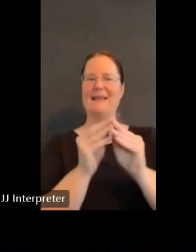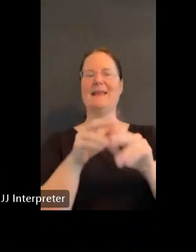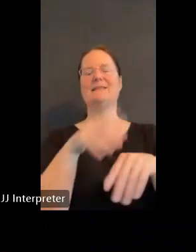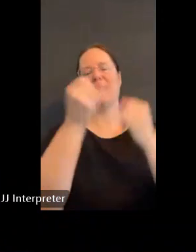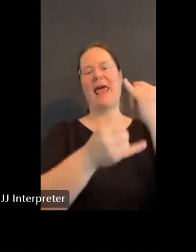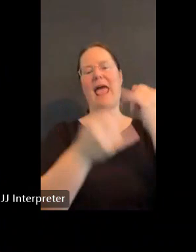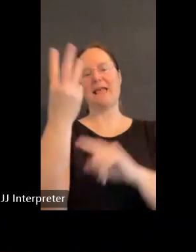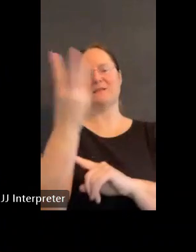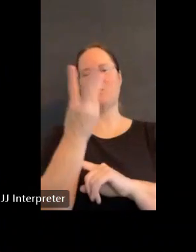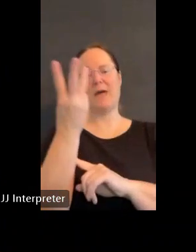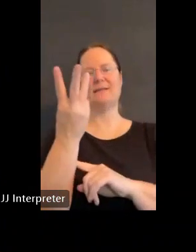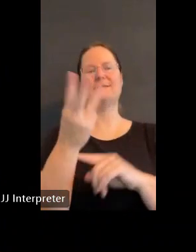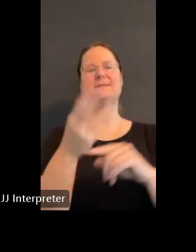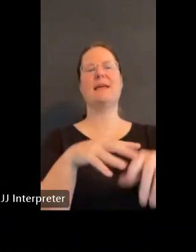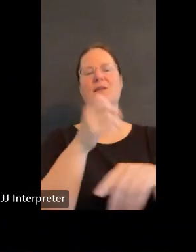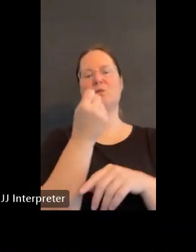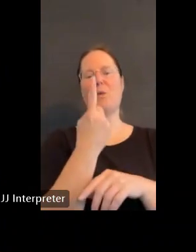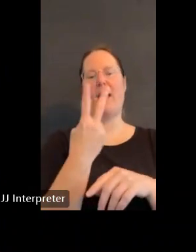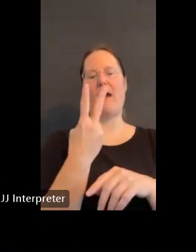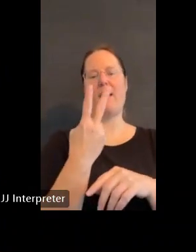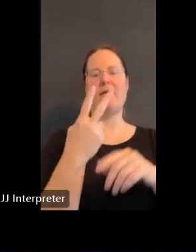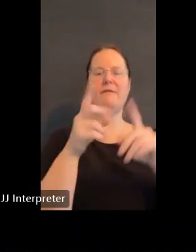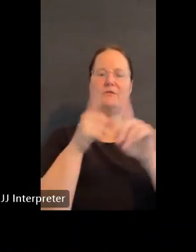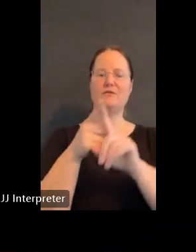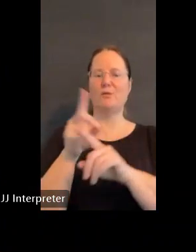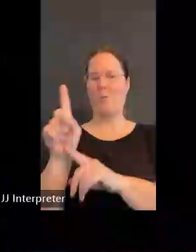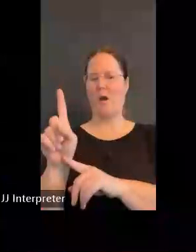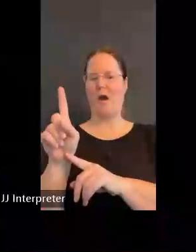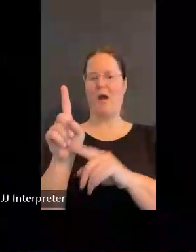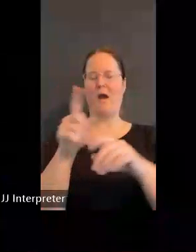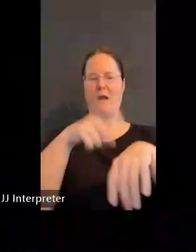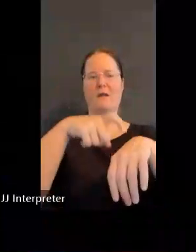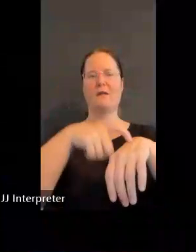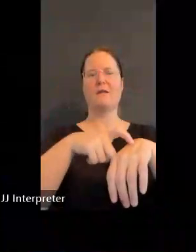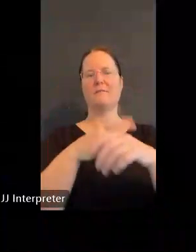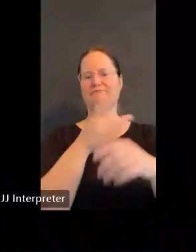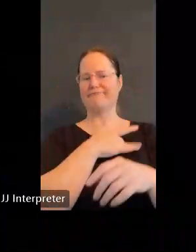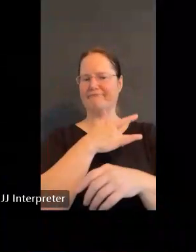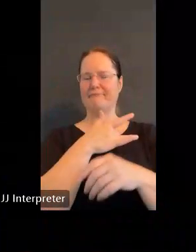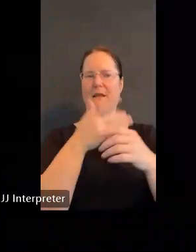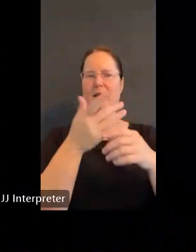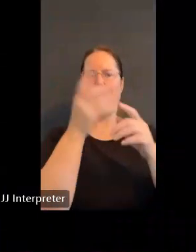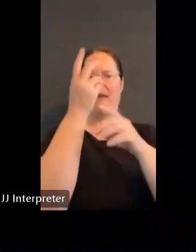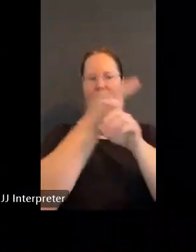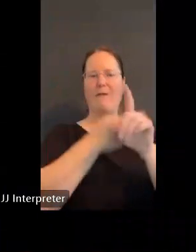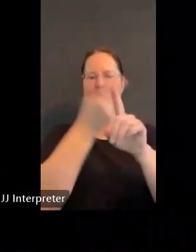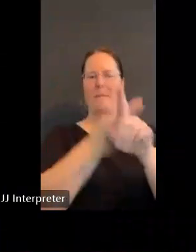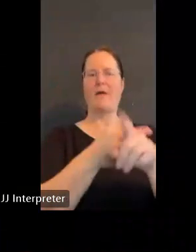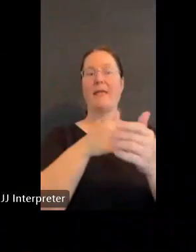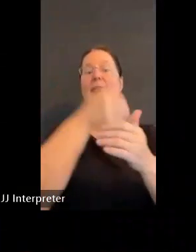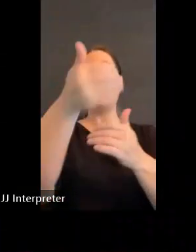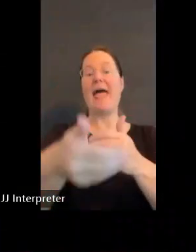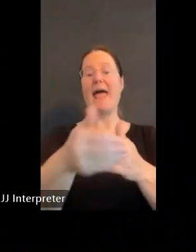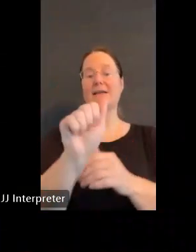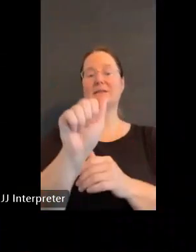Our upcoming one is going to be August. I believe that is August